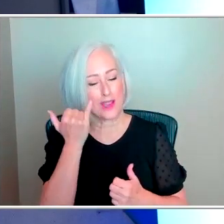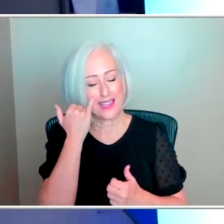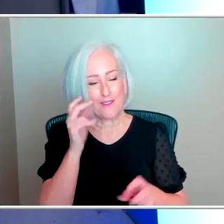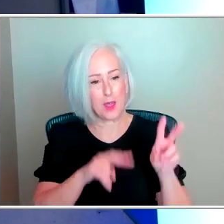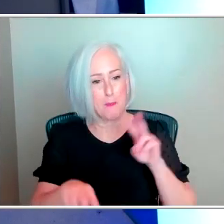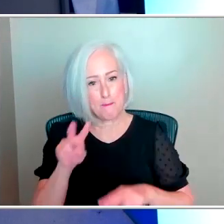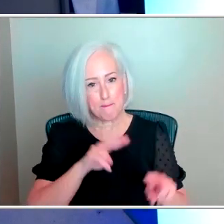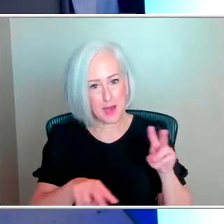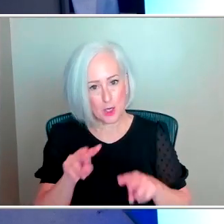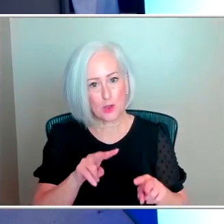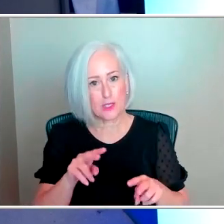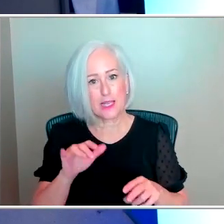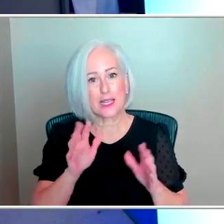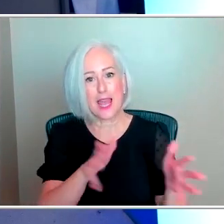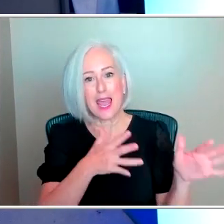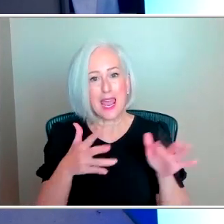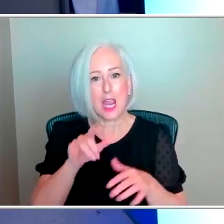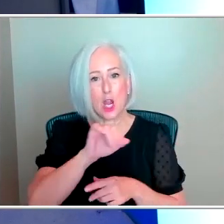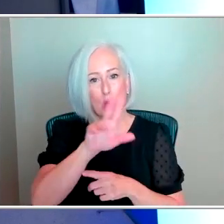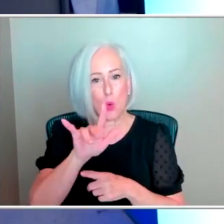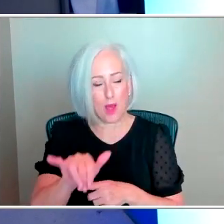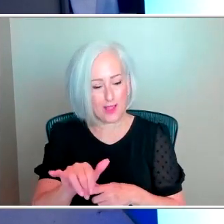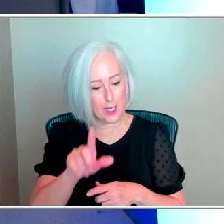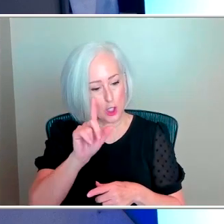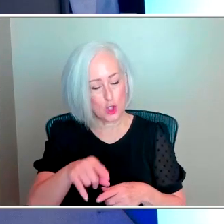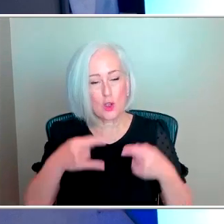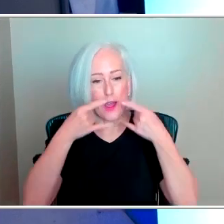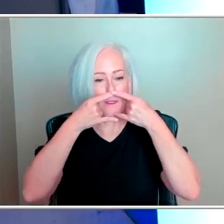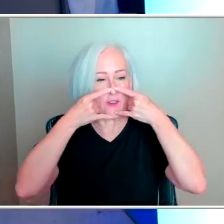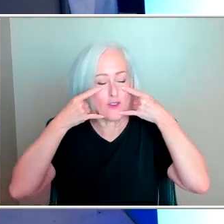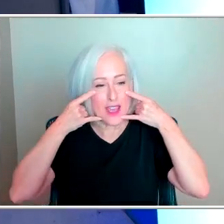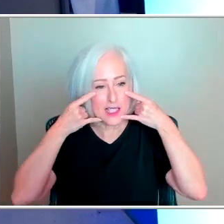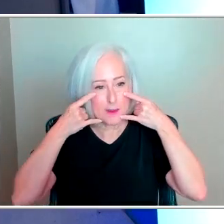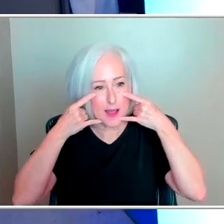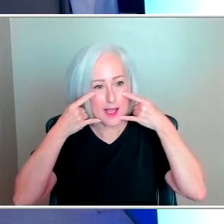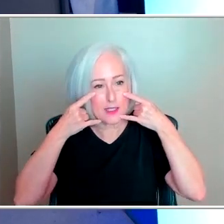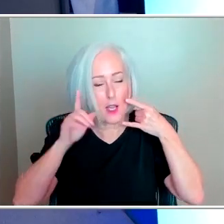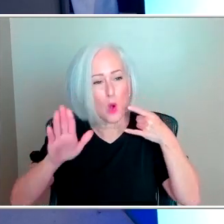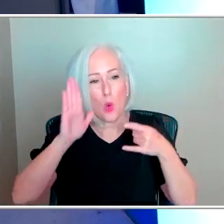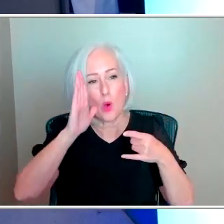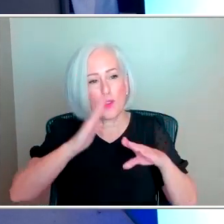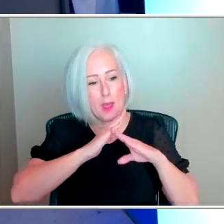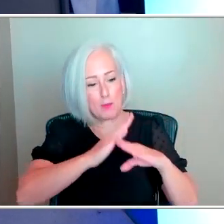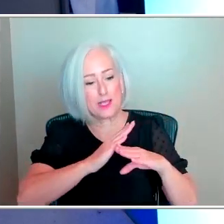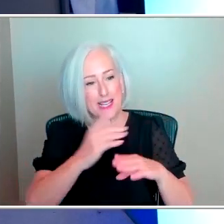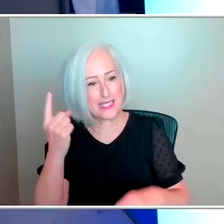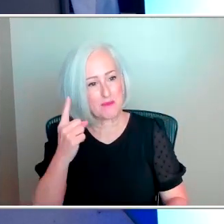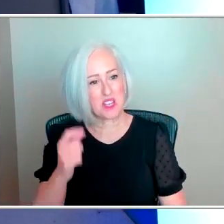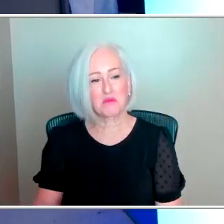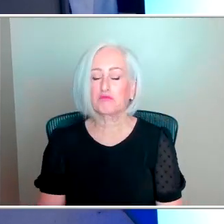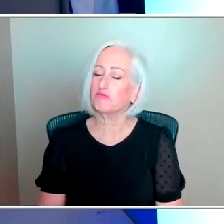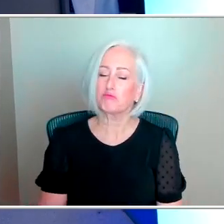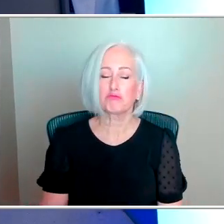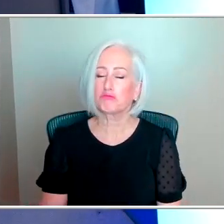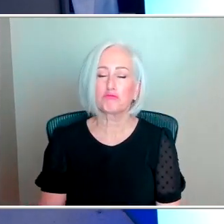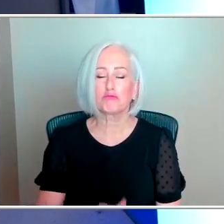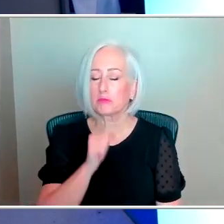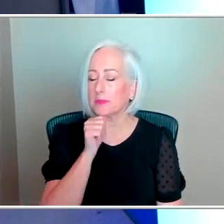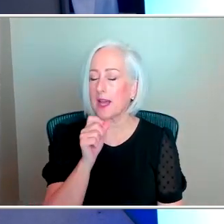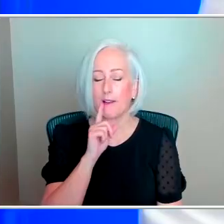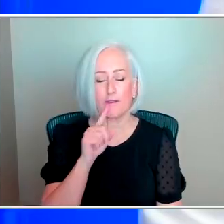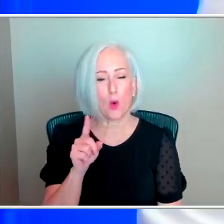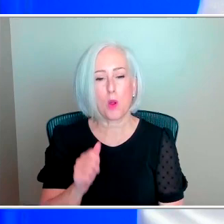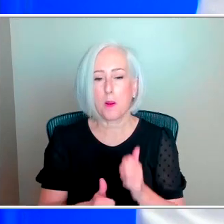face mask? What would that protect from? Does it help? Not in the general population. I mean,